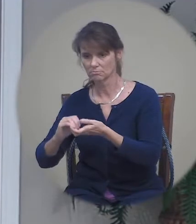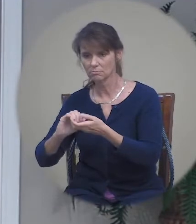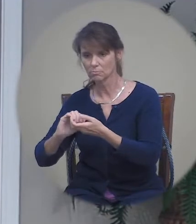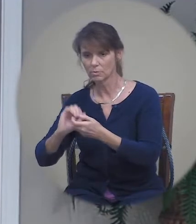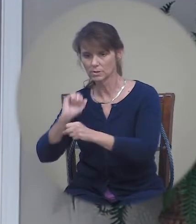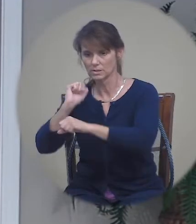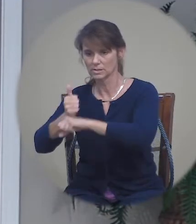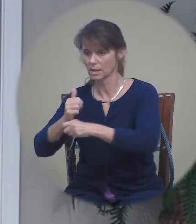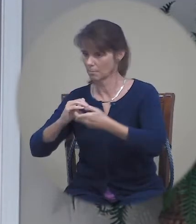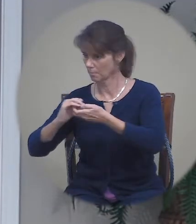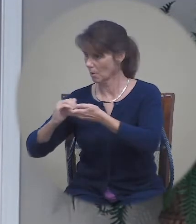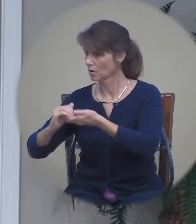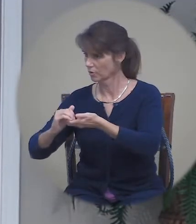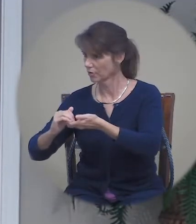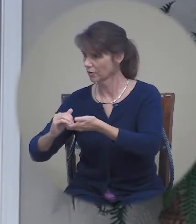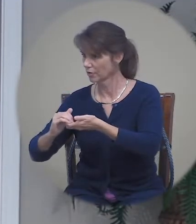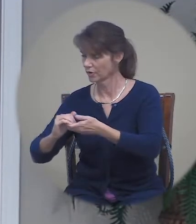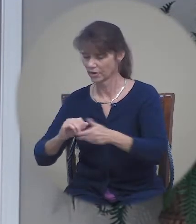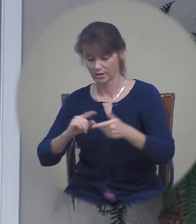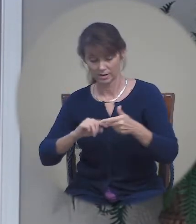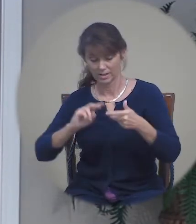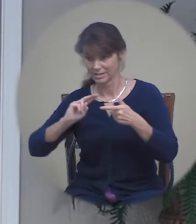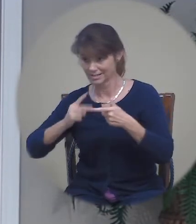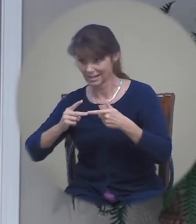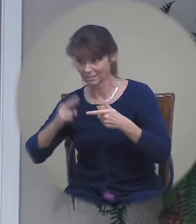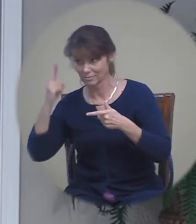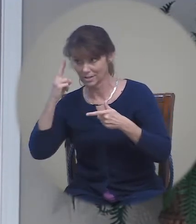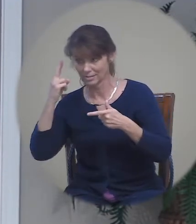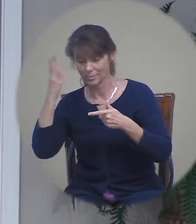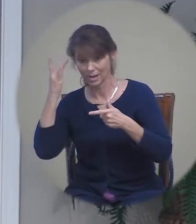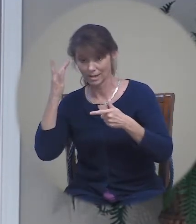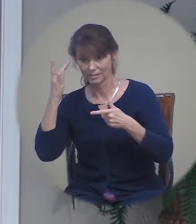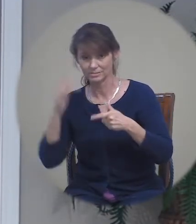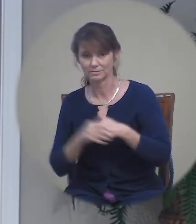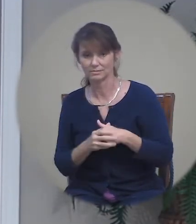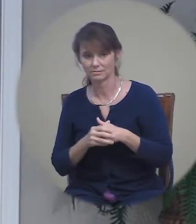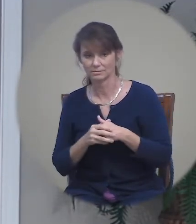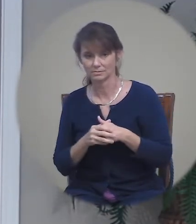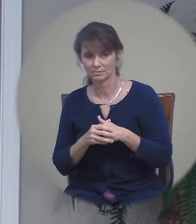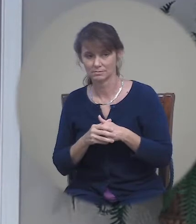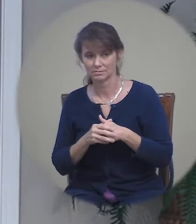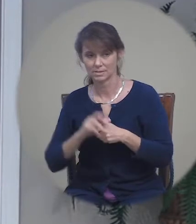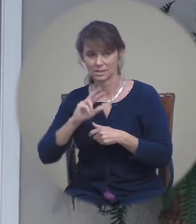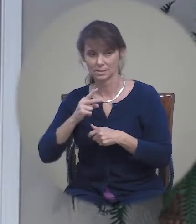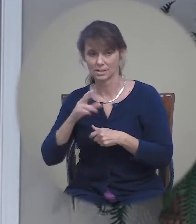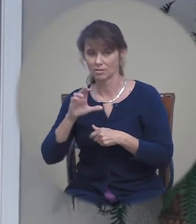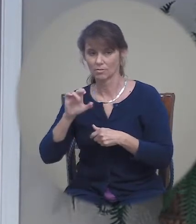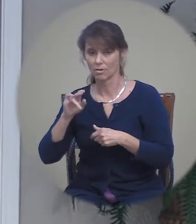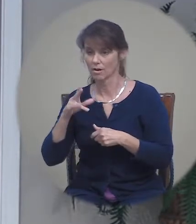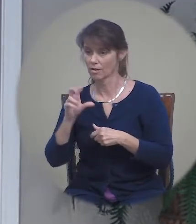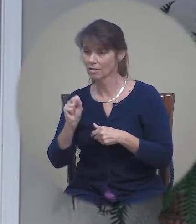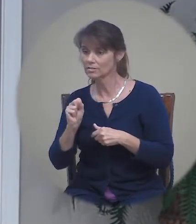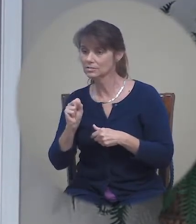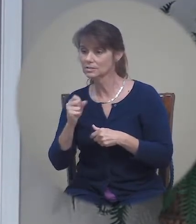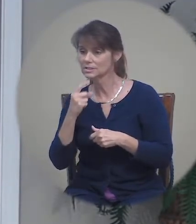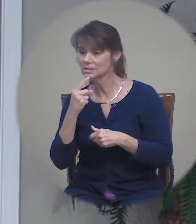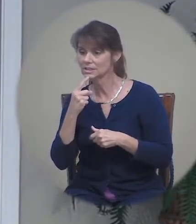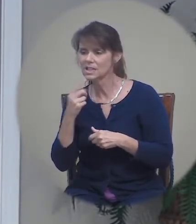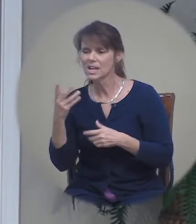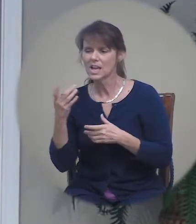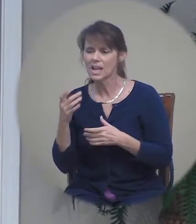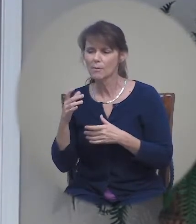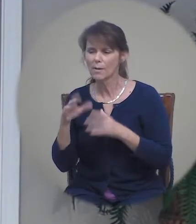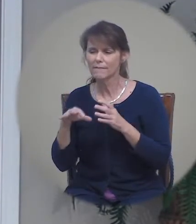Assyria and overthrow them. The second reason, if you look over in the book of 2 Chronicles, he wanted to find out about the miracle,